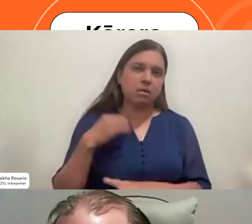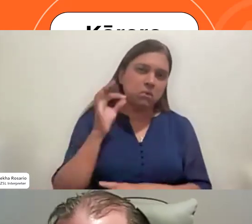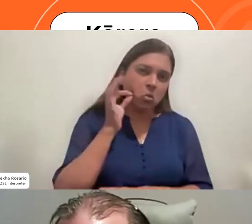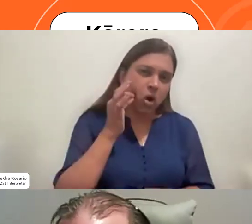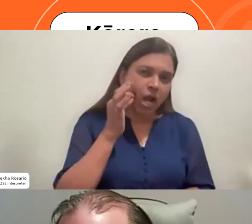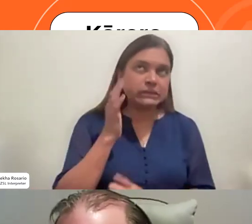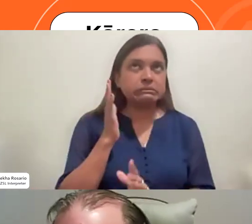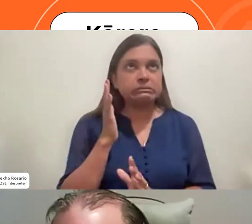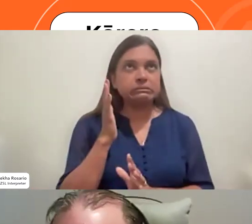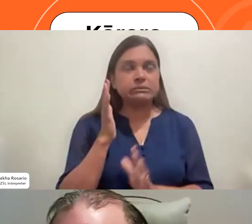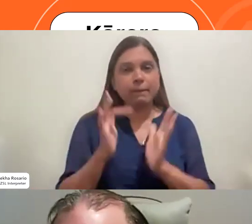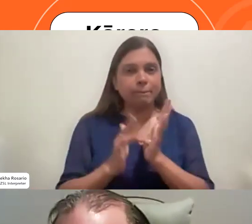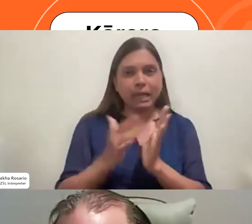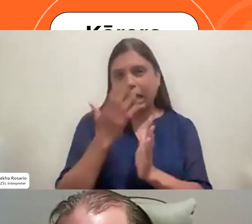have